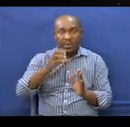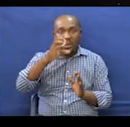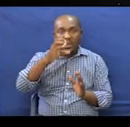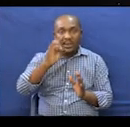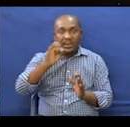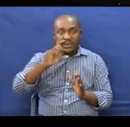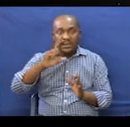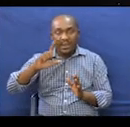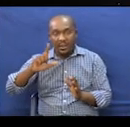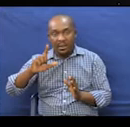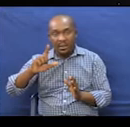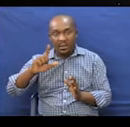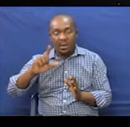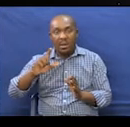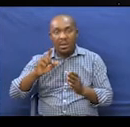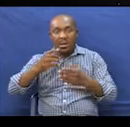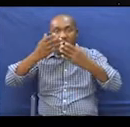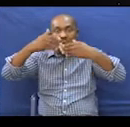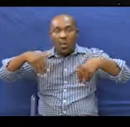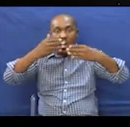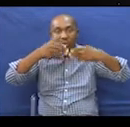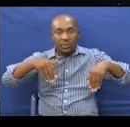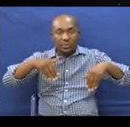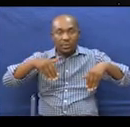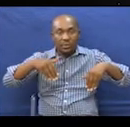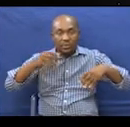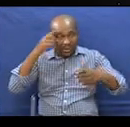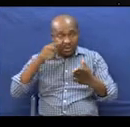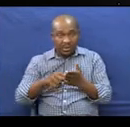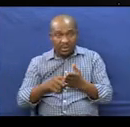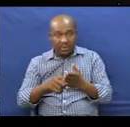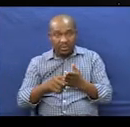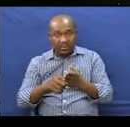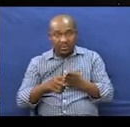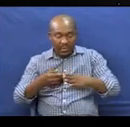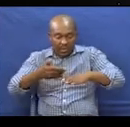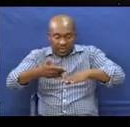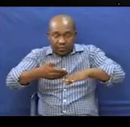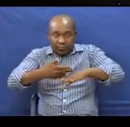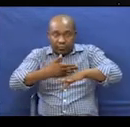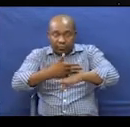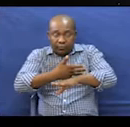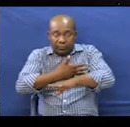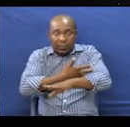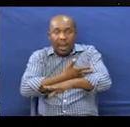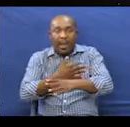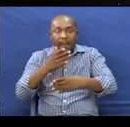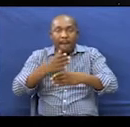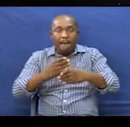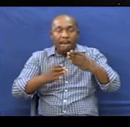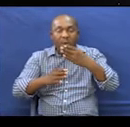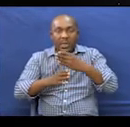Another function is that they are structural component of the cell wall. It means that they are building block of some